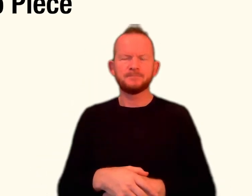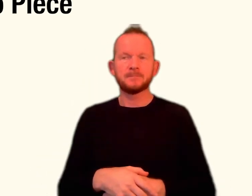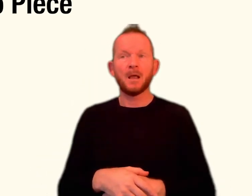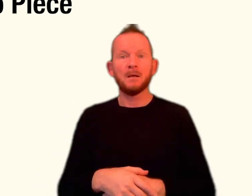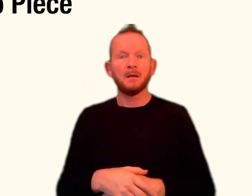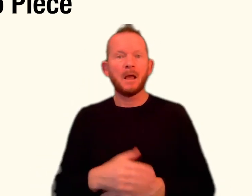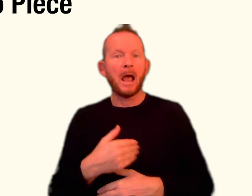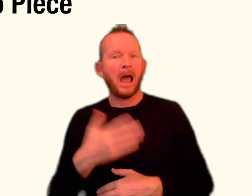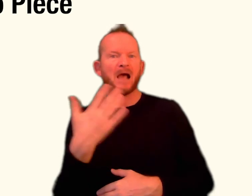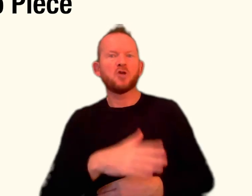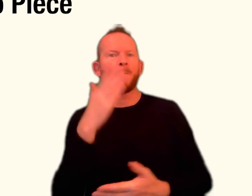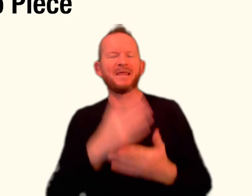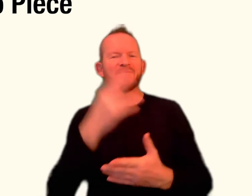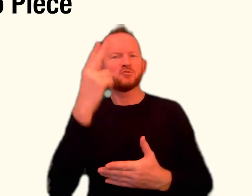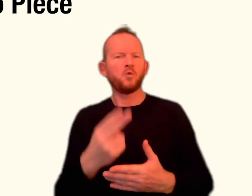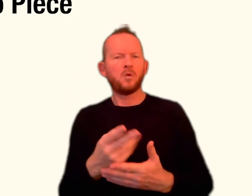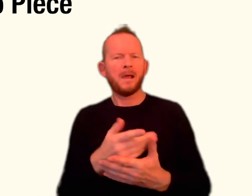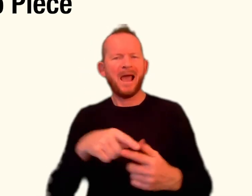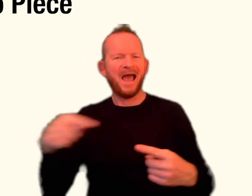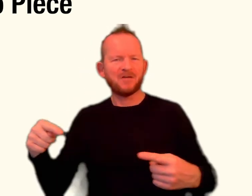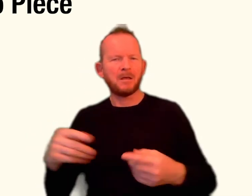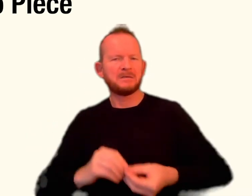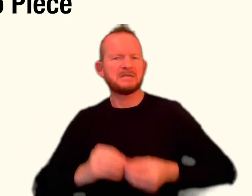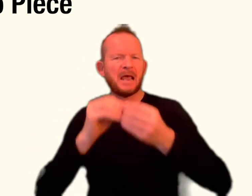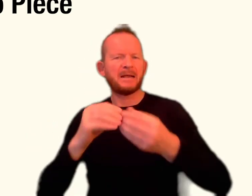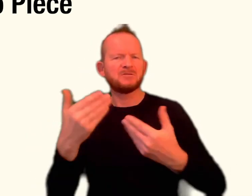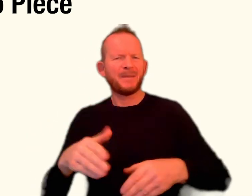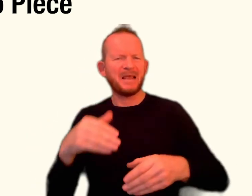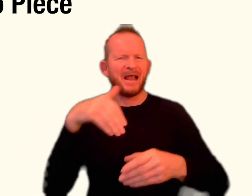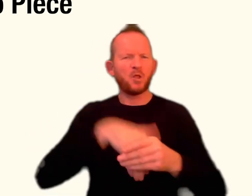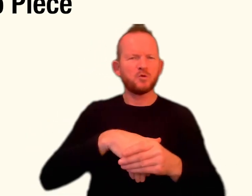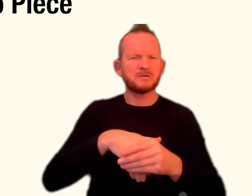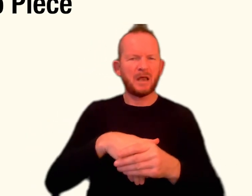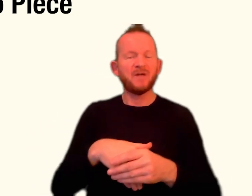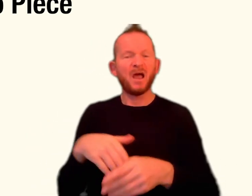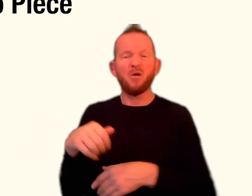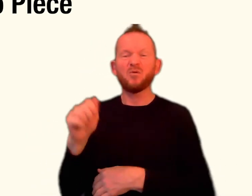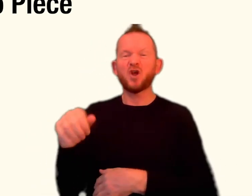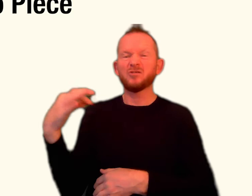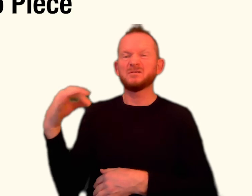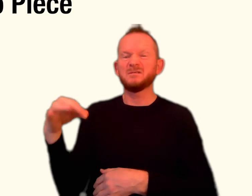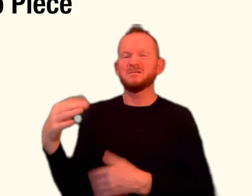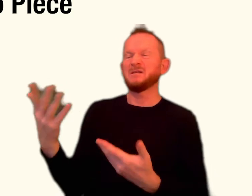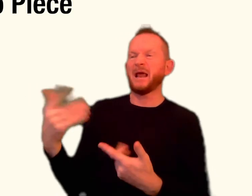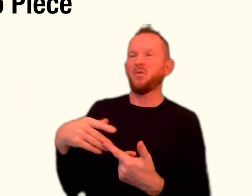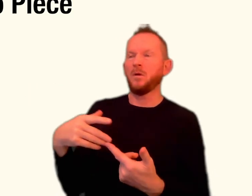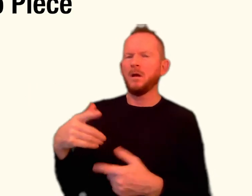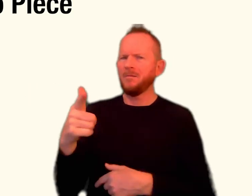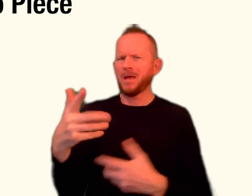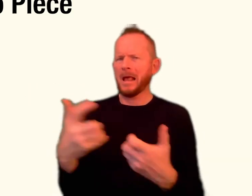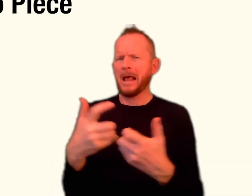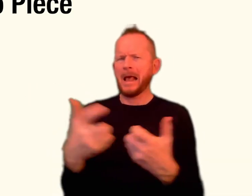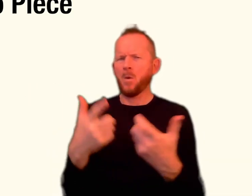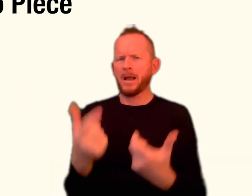was ever designed to be inclusive. It makes a nod to it now, but how can it be